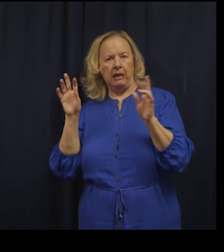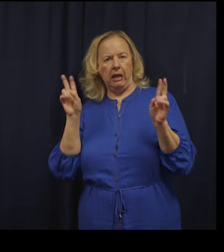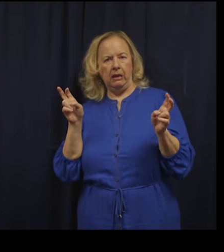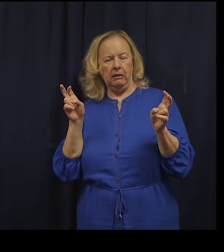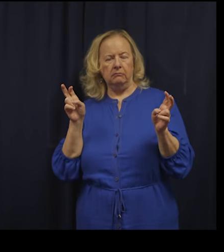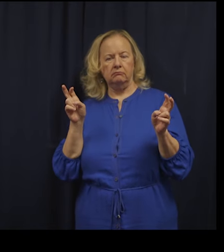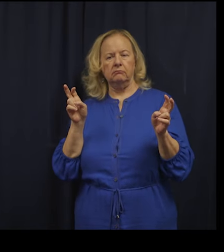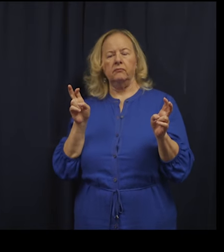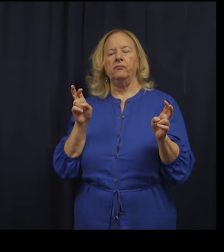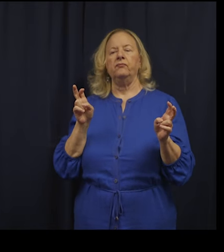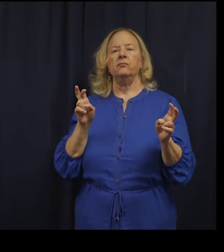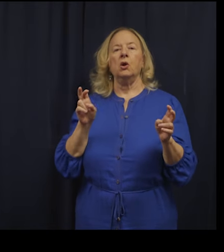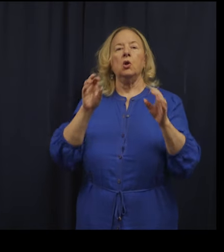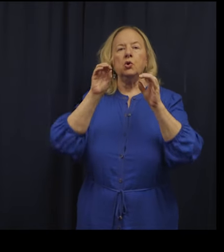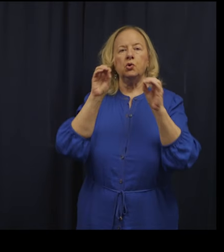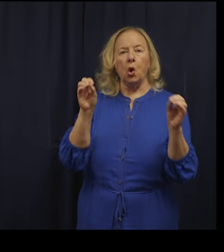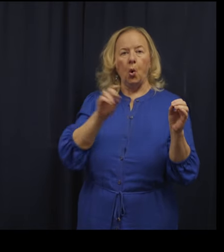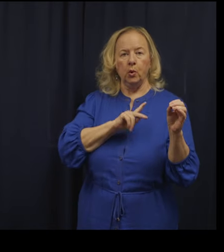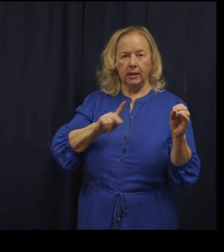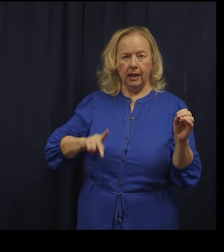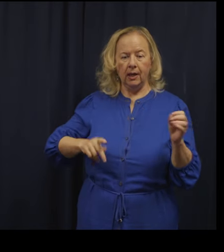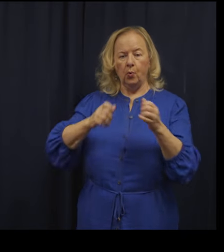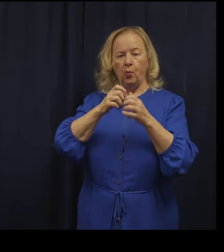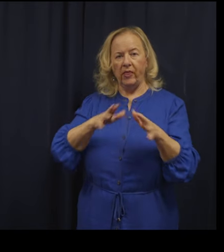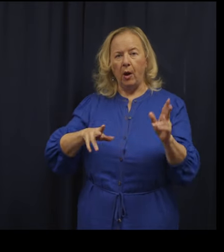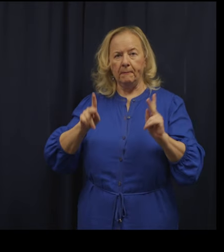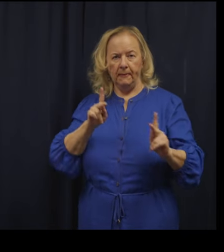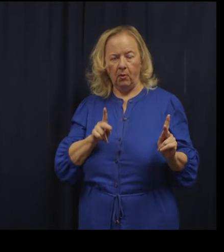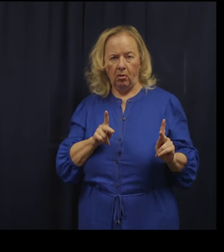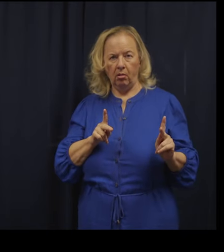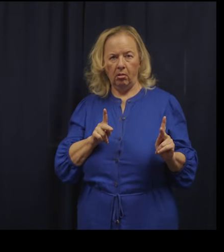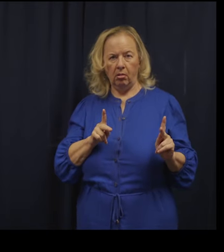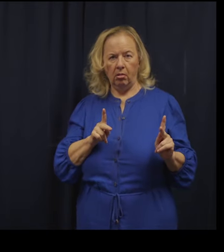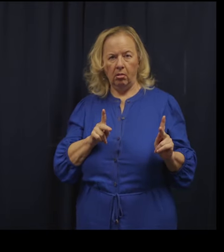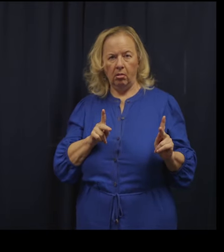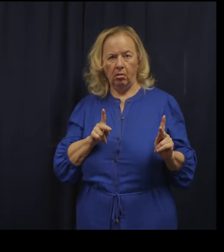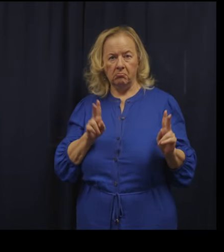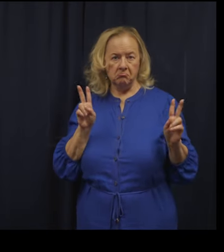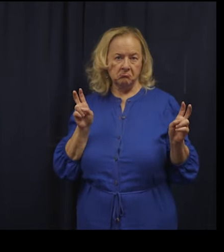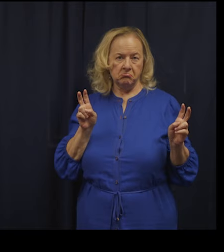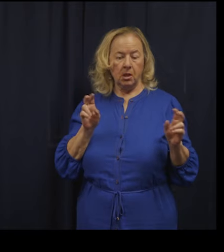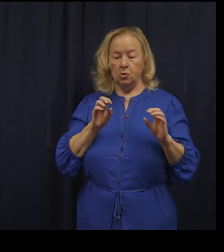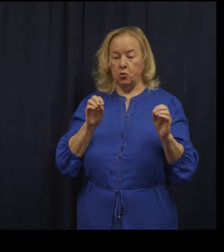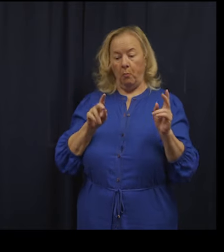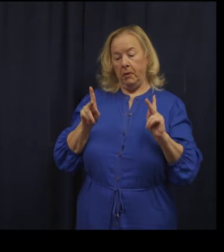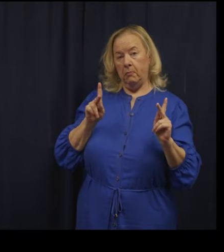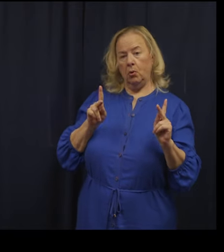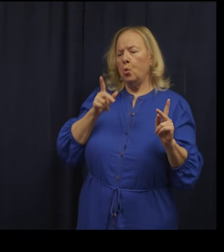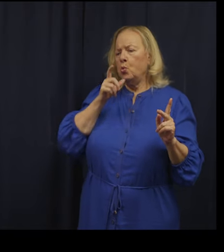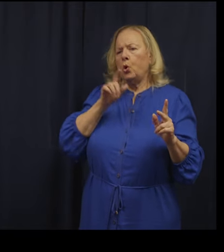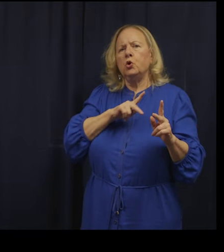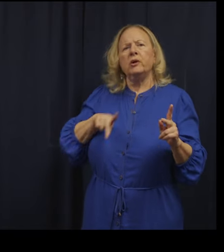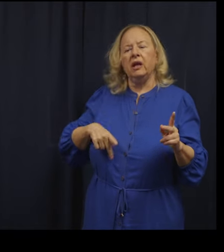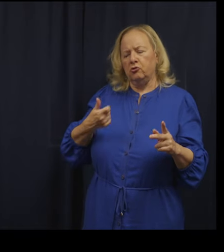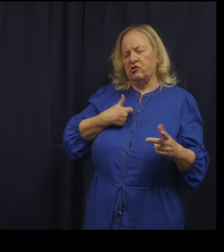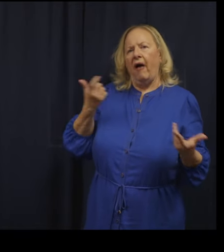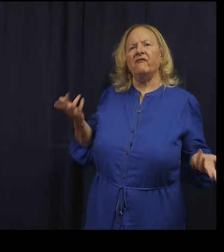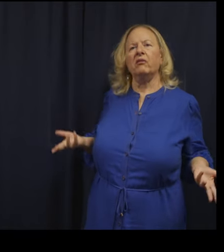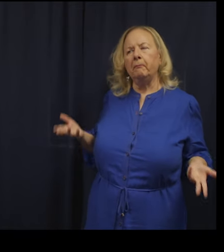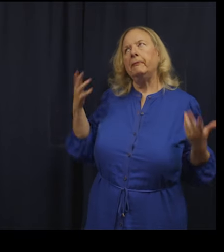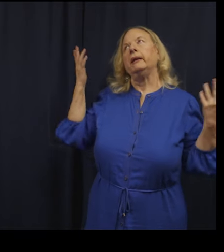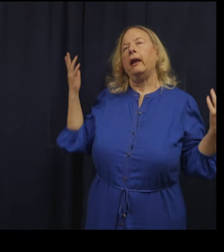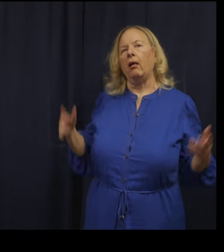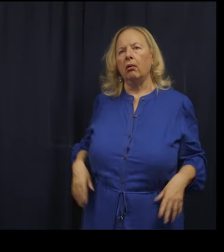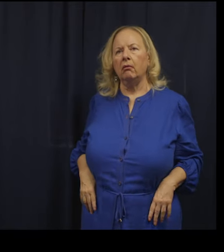goes, there is no king without a people. If there's no people, who are you the king of yourself? Big